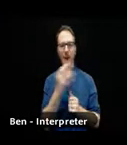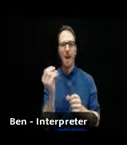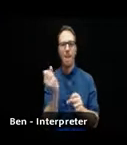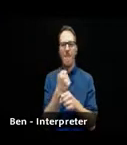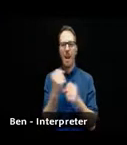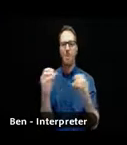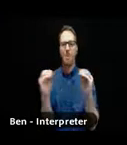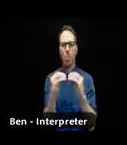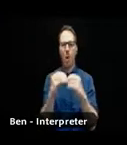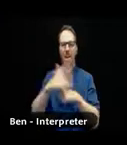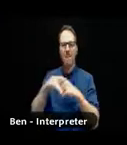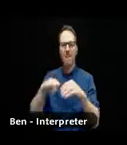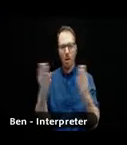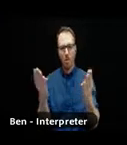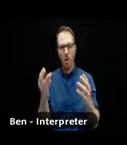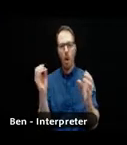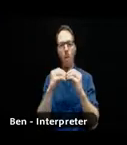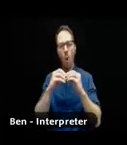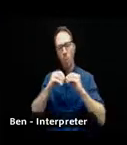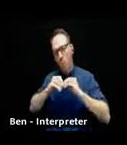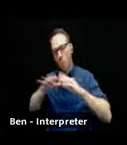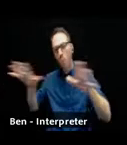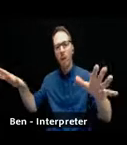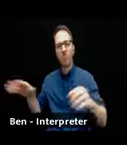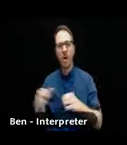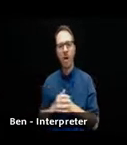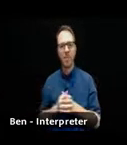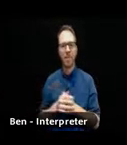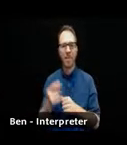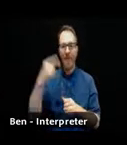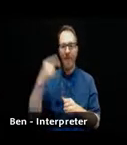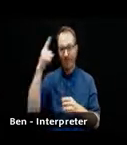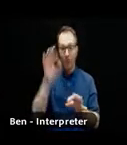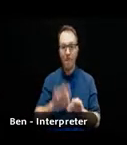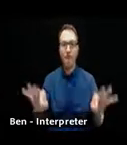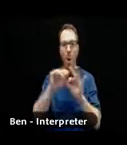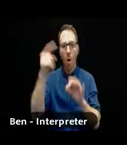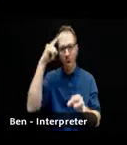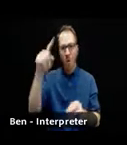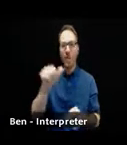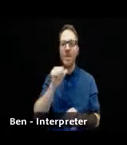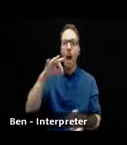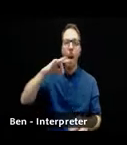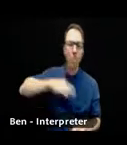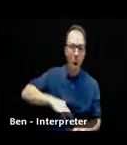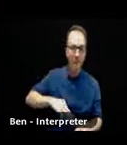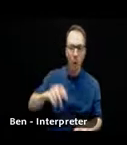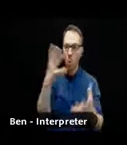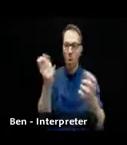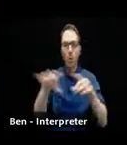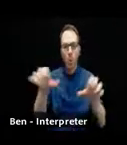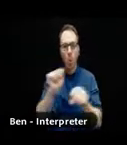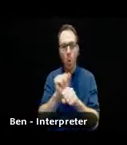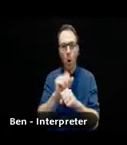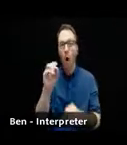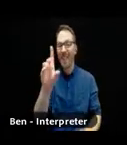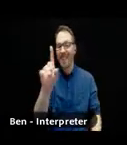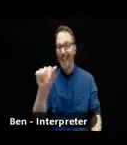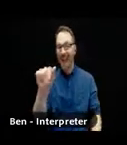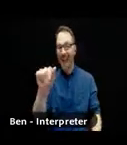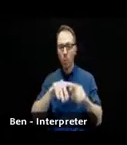more available, more widespread. I think it's important for the nonprofits that choose to do this work or even the district attorneys may ultimately